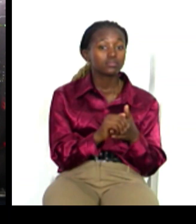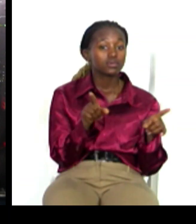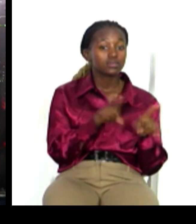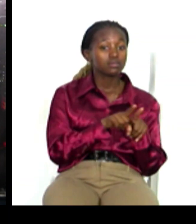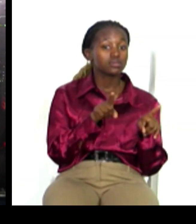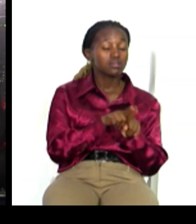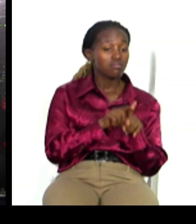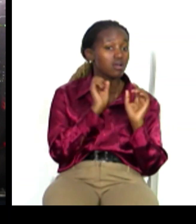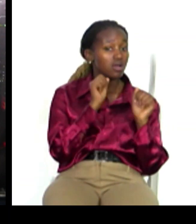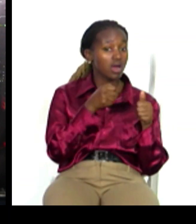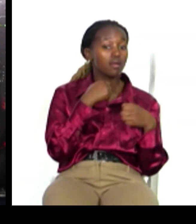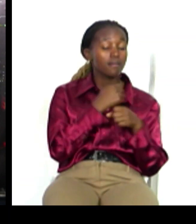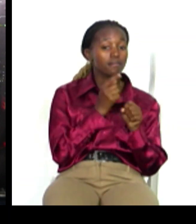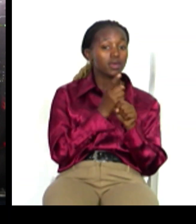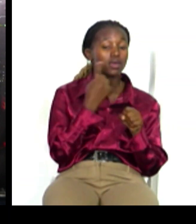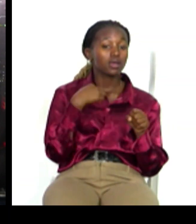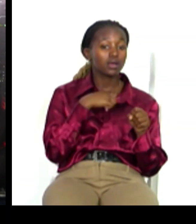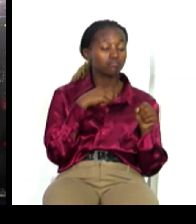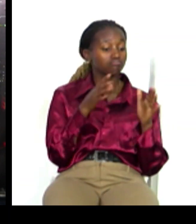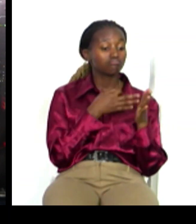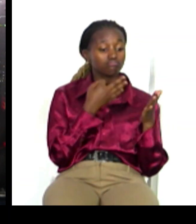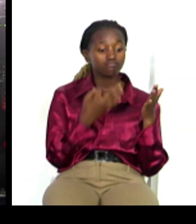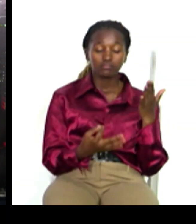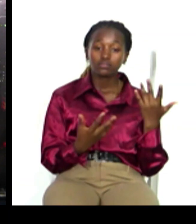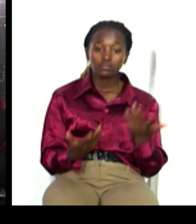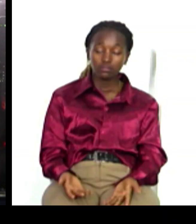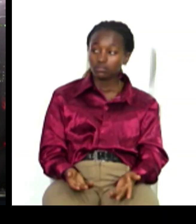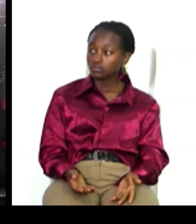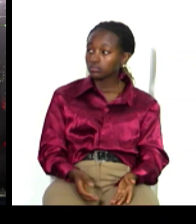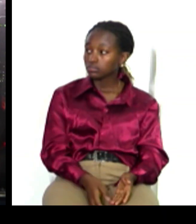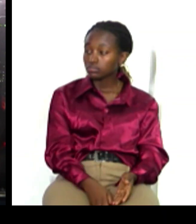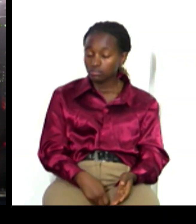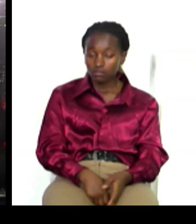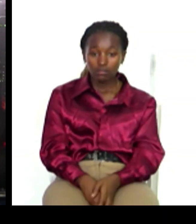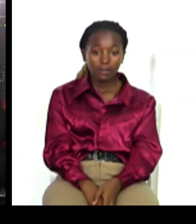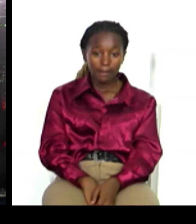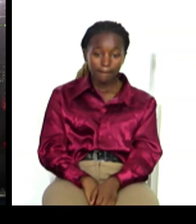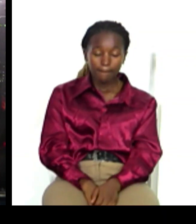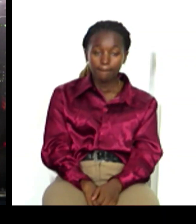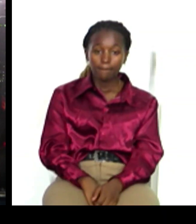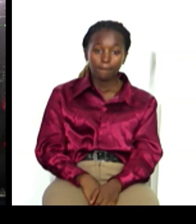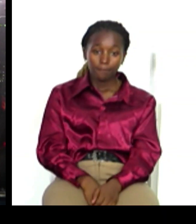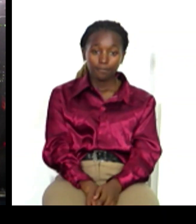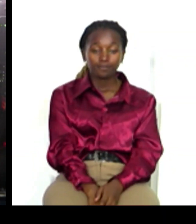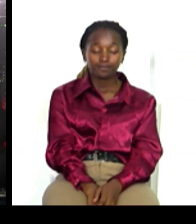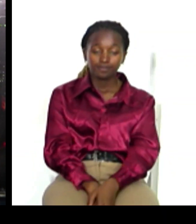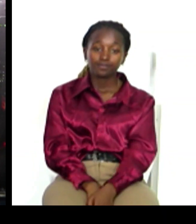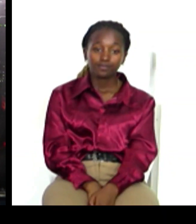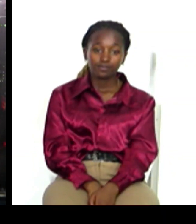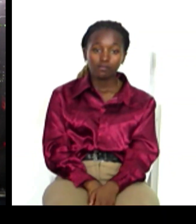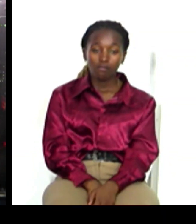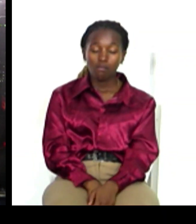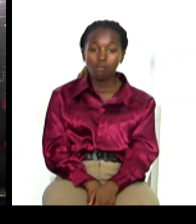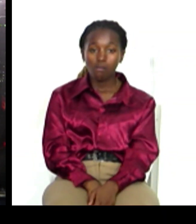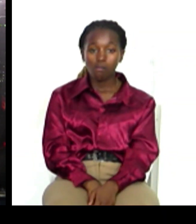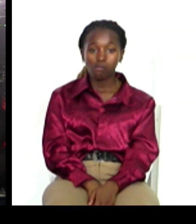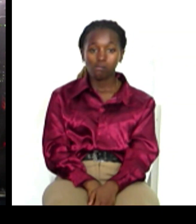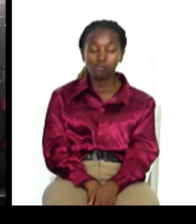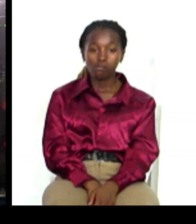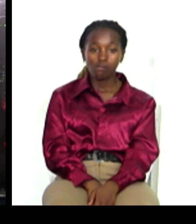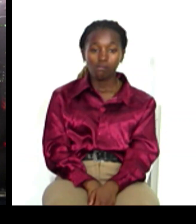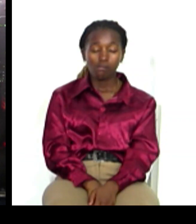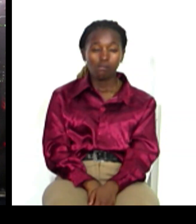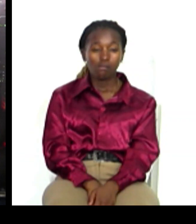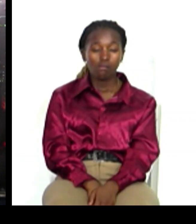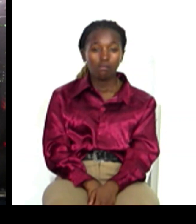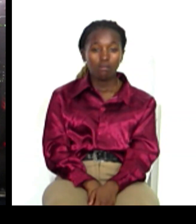escort. Yeah, true. That was deep. So many things are going to happen. Yes, yes. Now, but it goes without